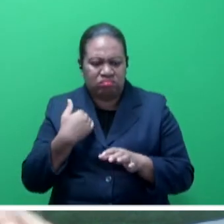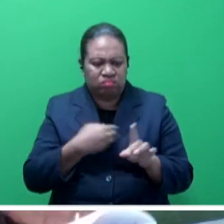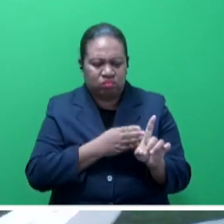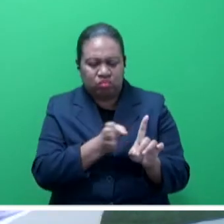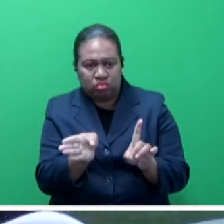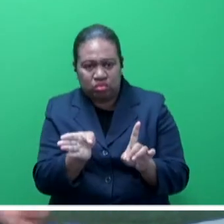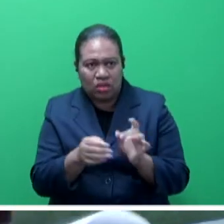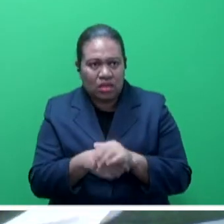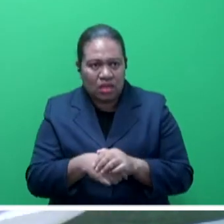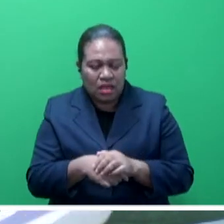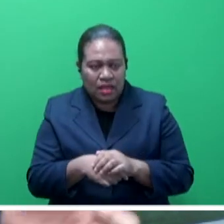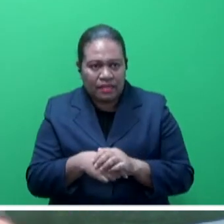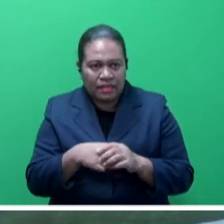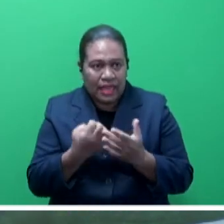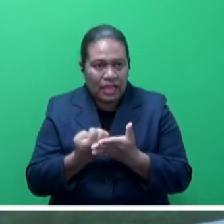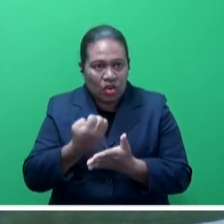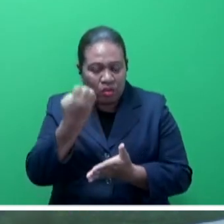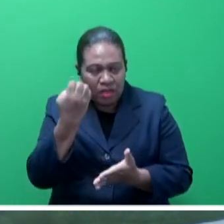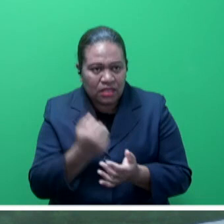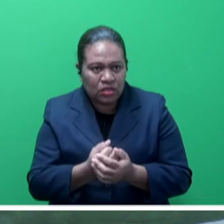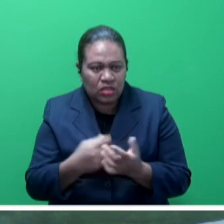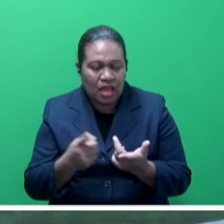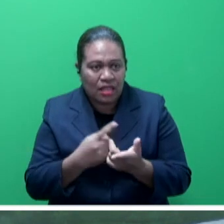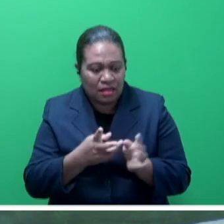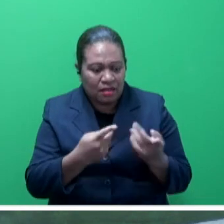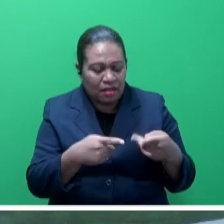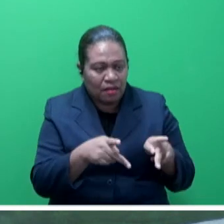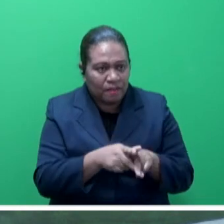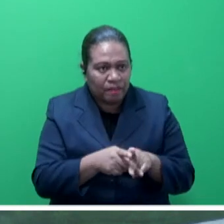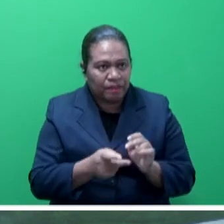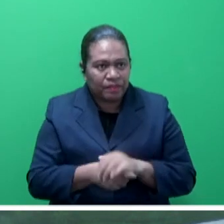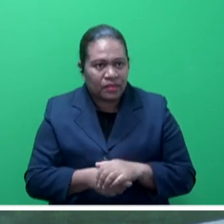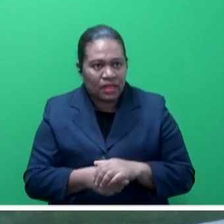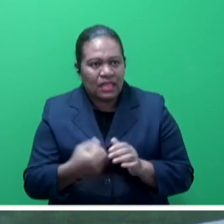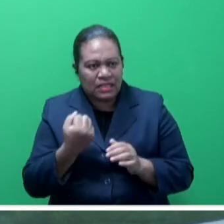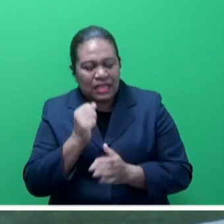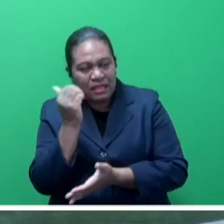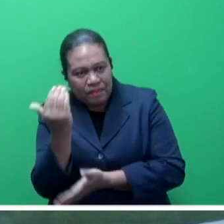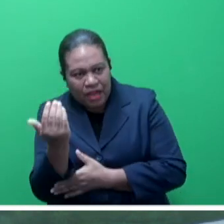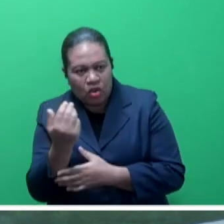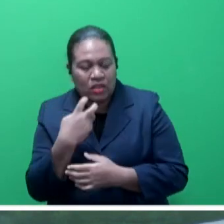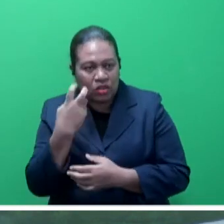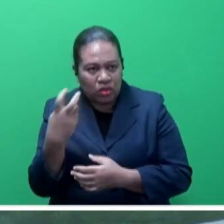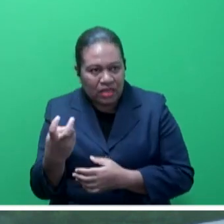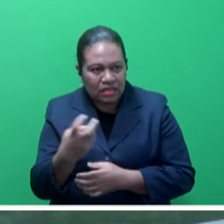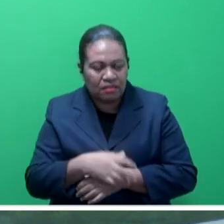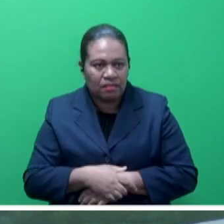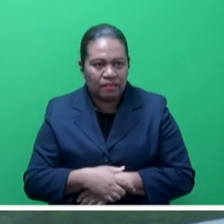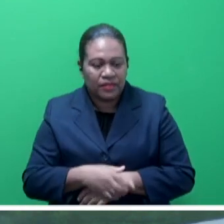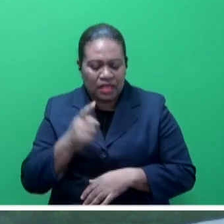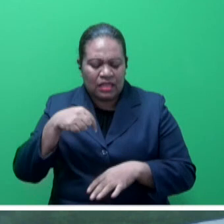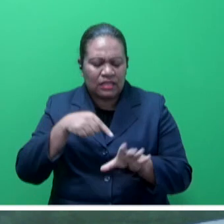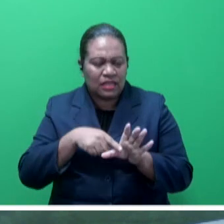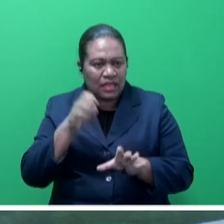economic base, economic risk factor, of course, Mr. Speaker, sir, we're still fairly heavily dependent on the tourism sector. This year we